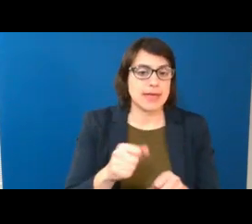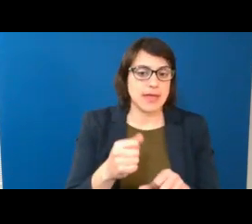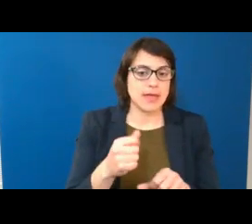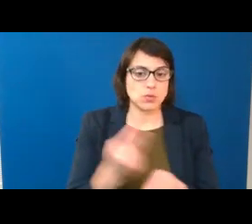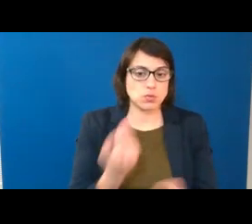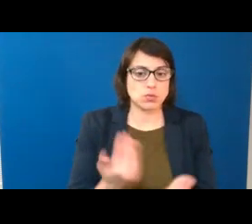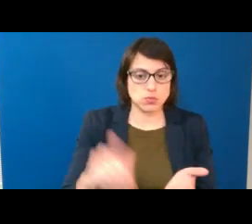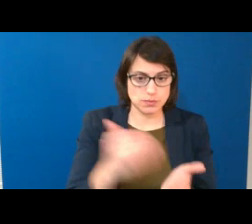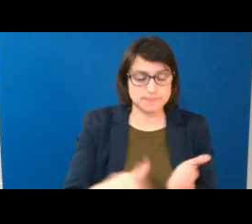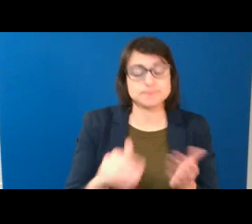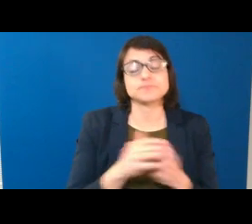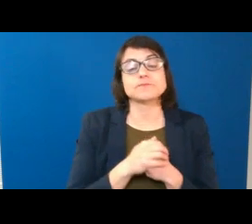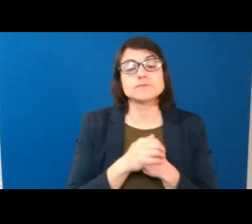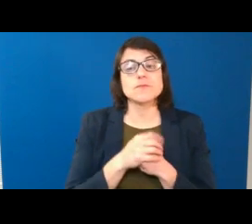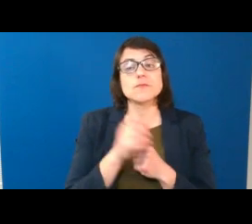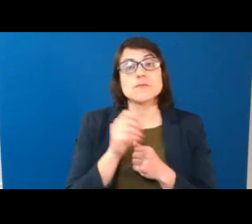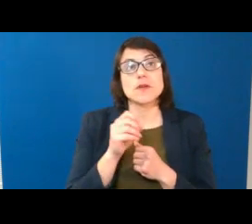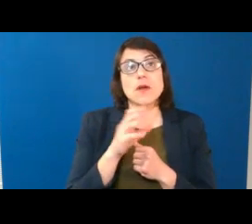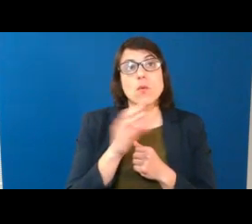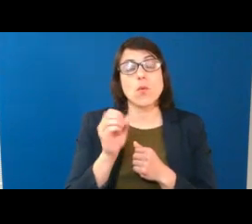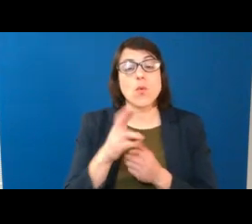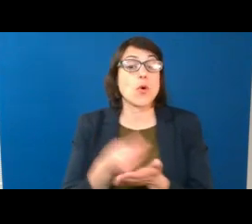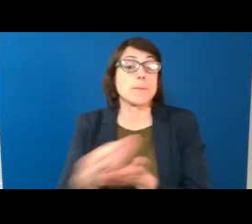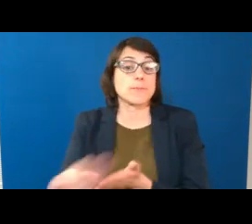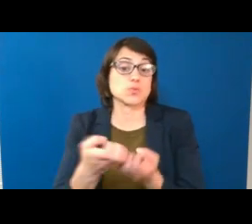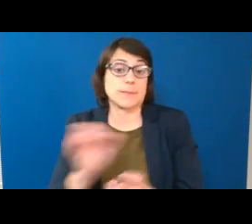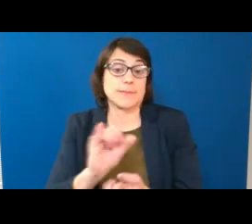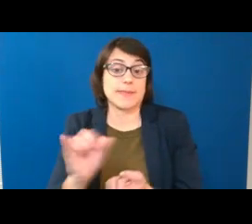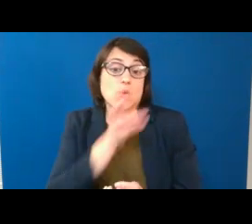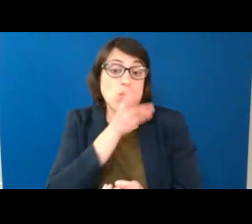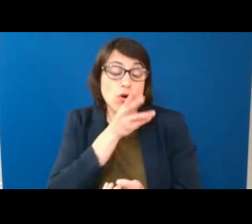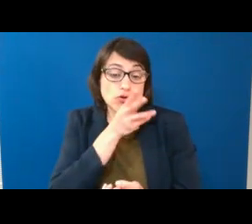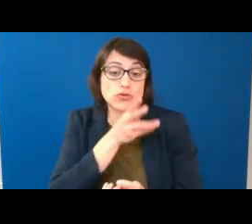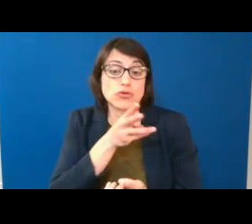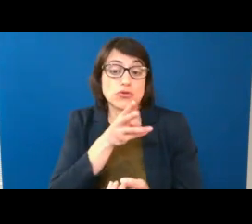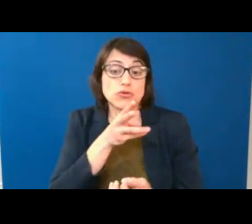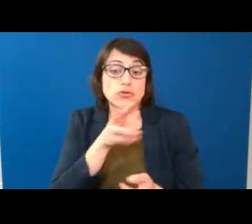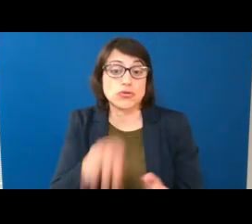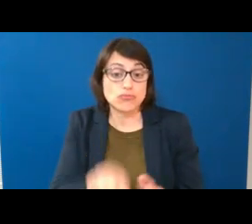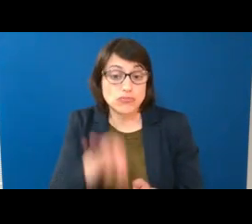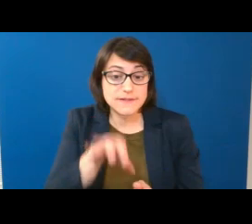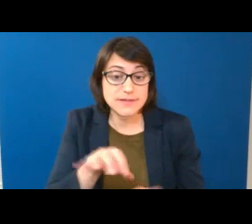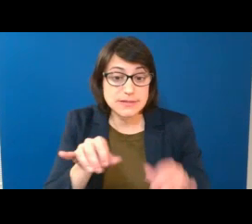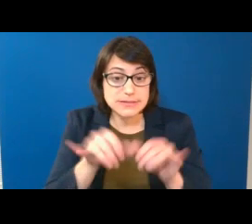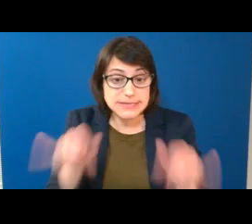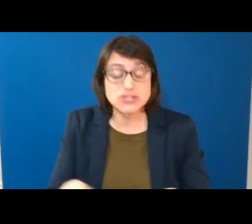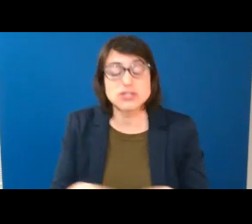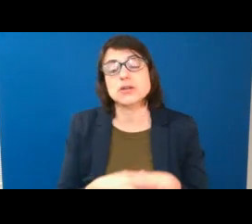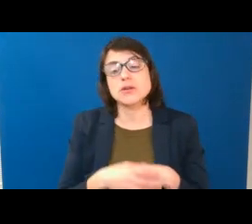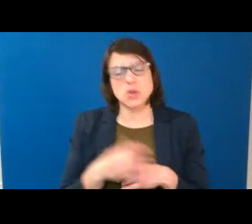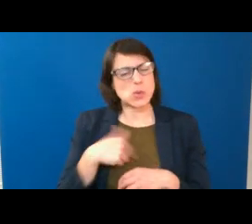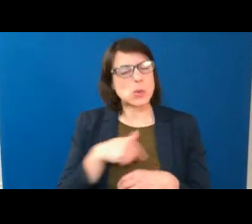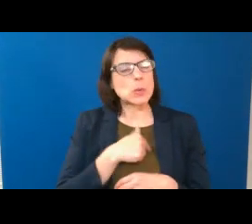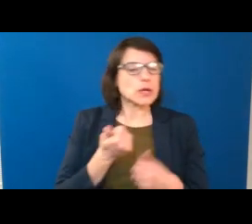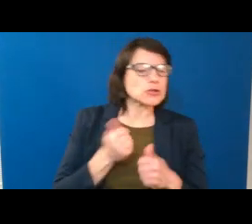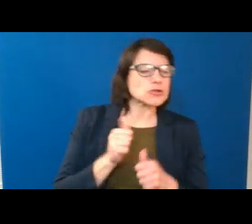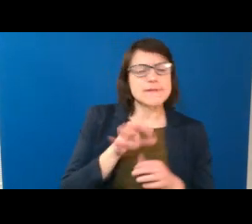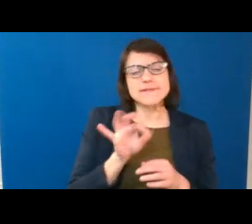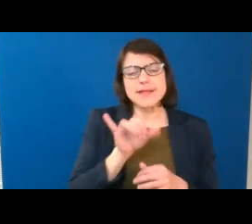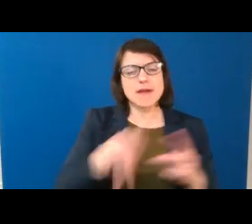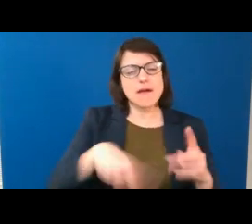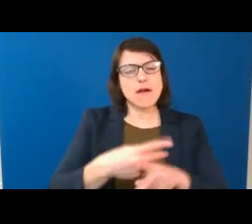station to remove some of that burden to entry. So we look for those types of opportunities.